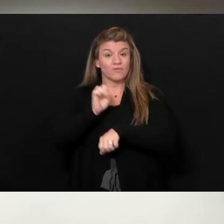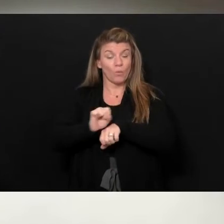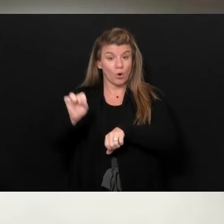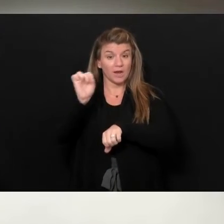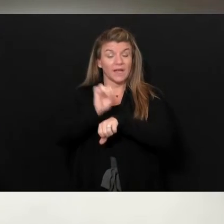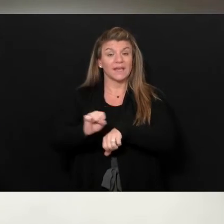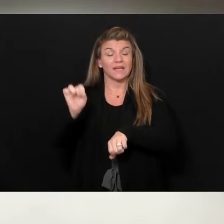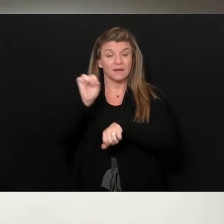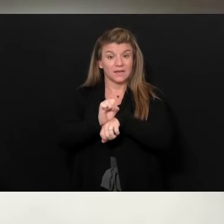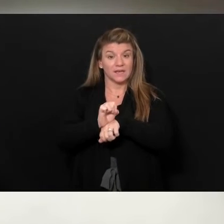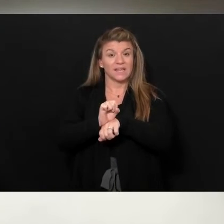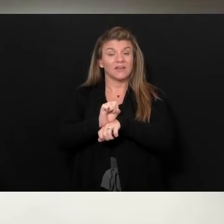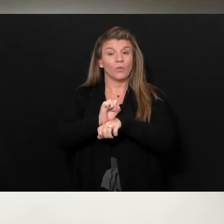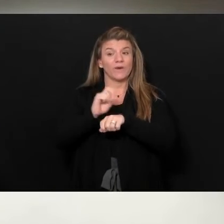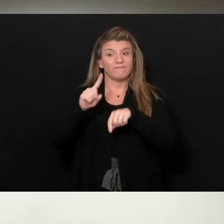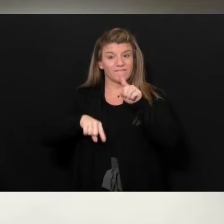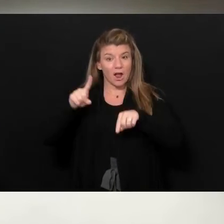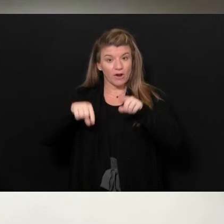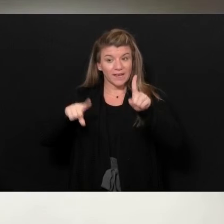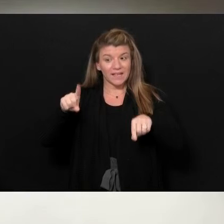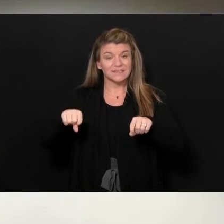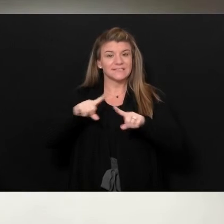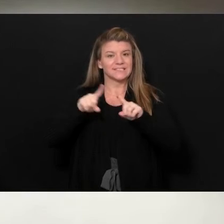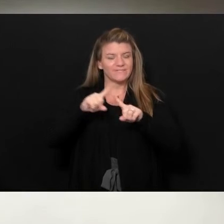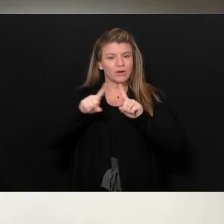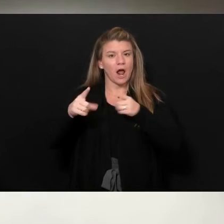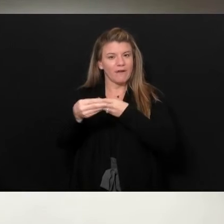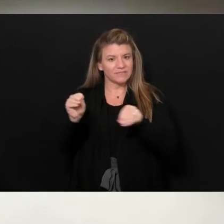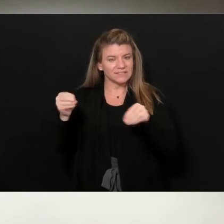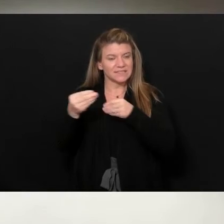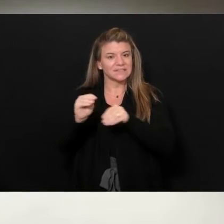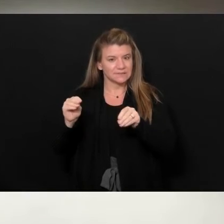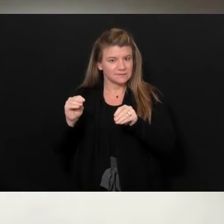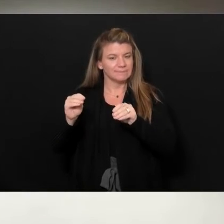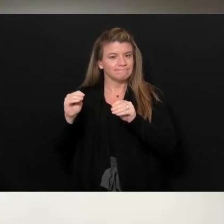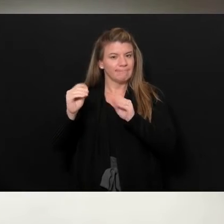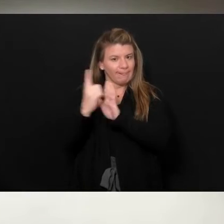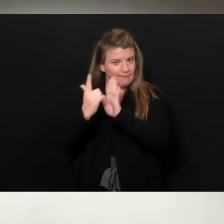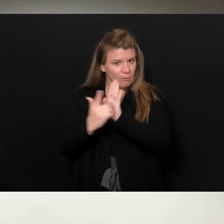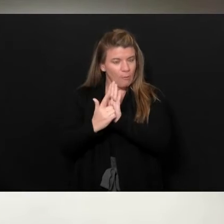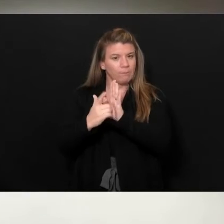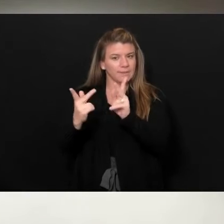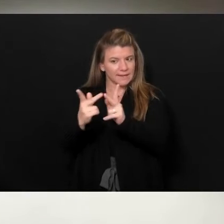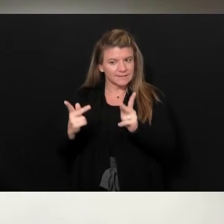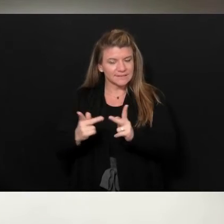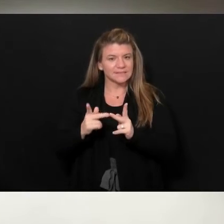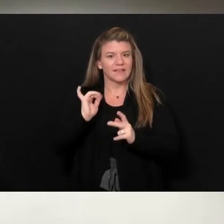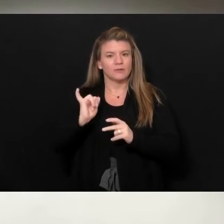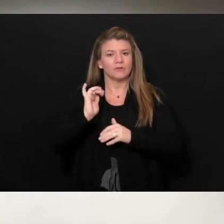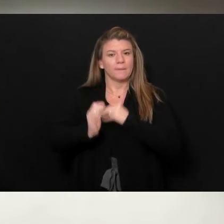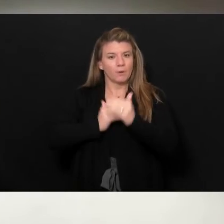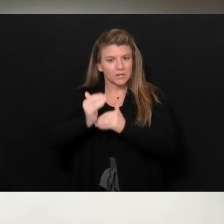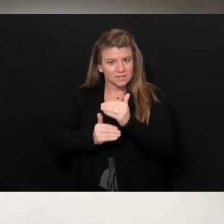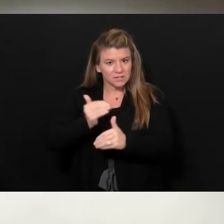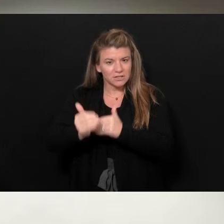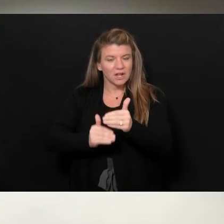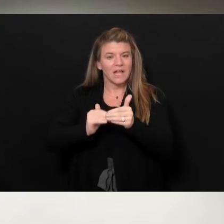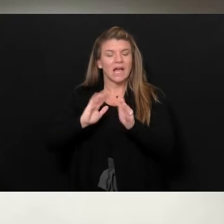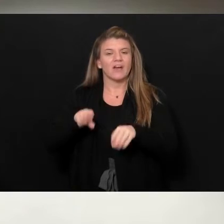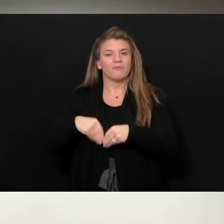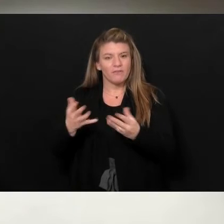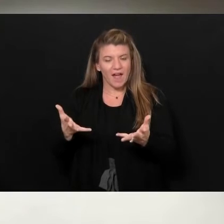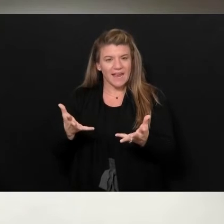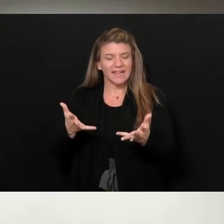with various constitutional offices and working on the process of